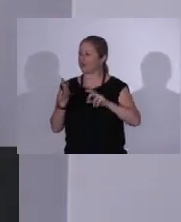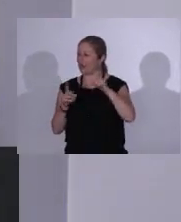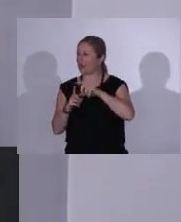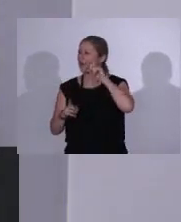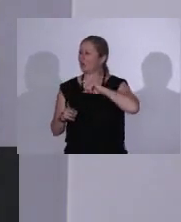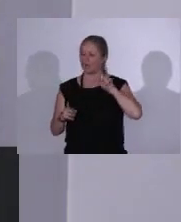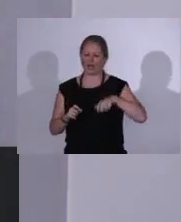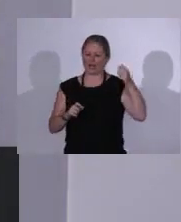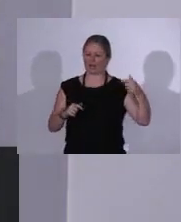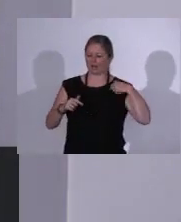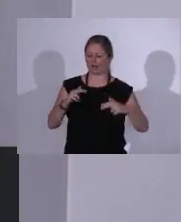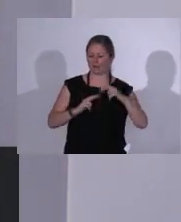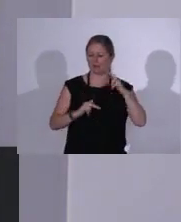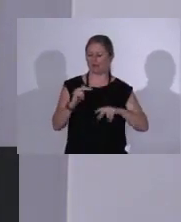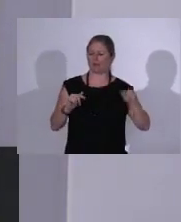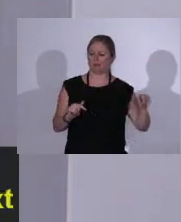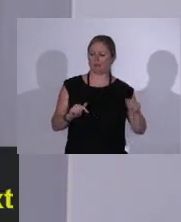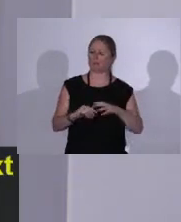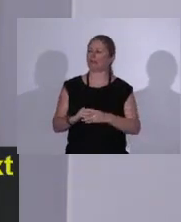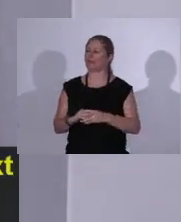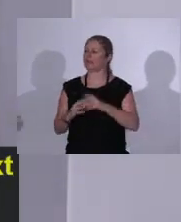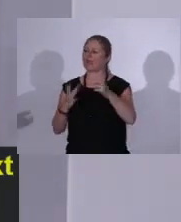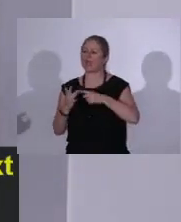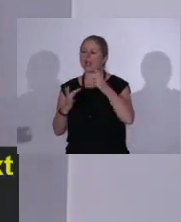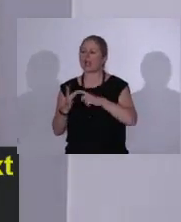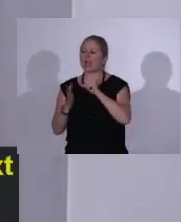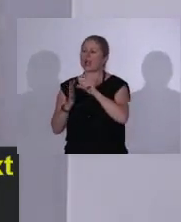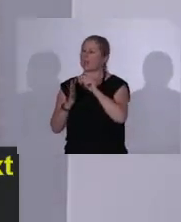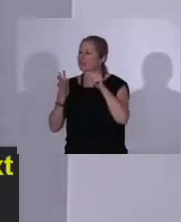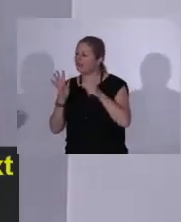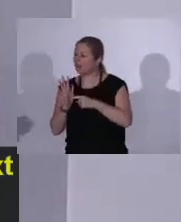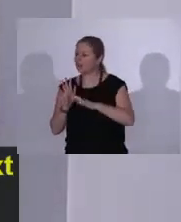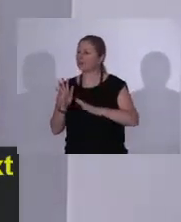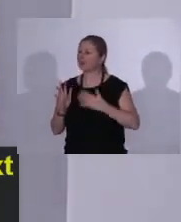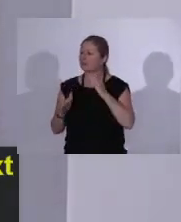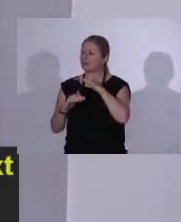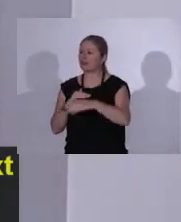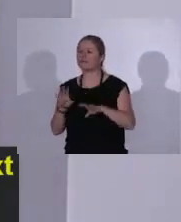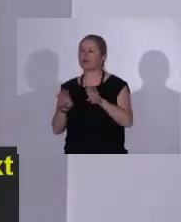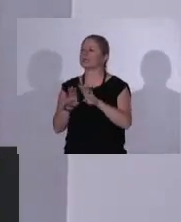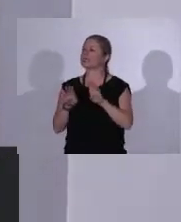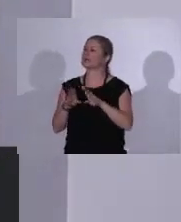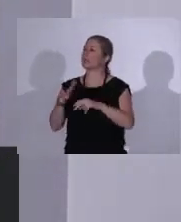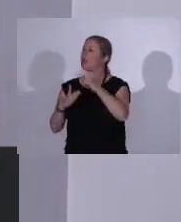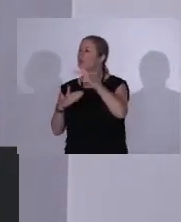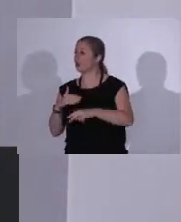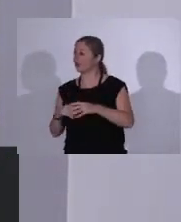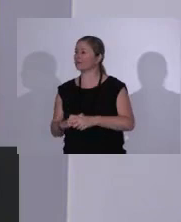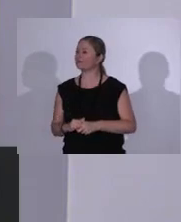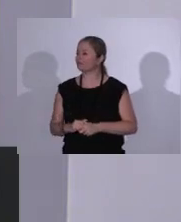to us. And other departments have shown an interest in having similar programs at their departments.